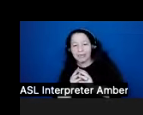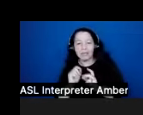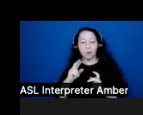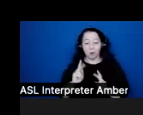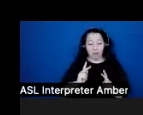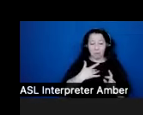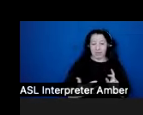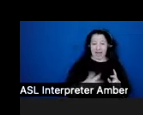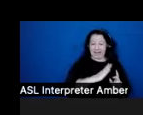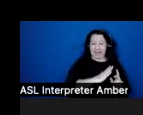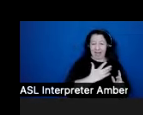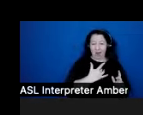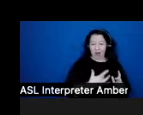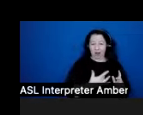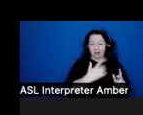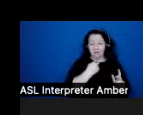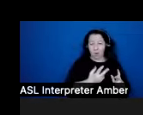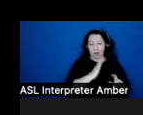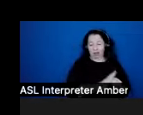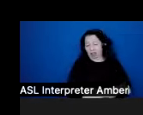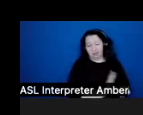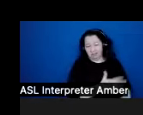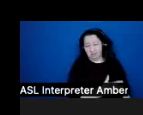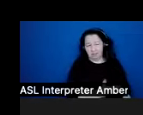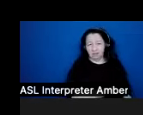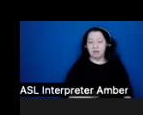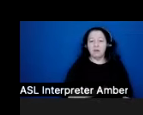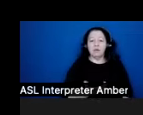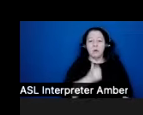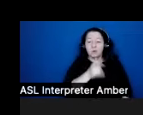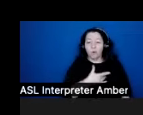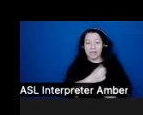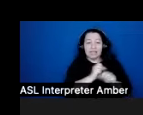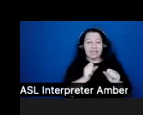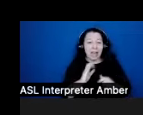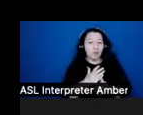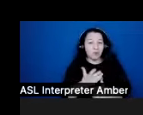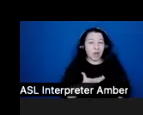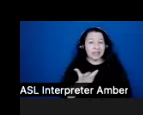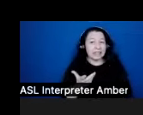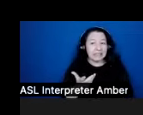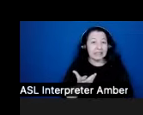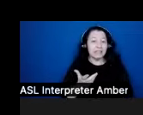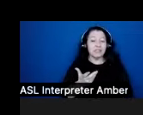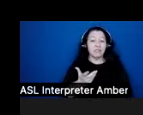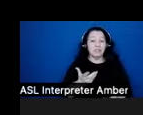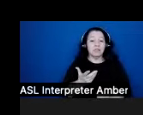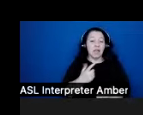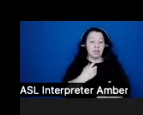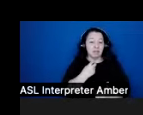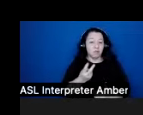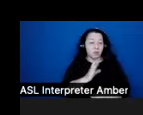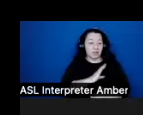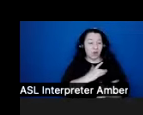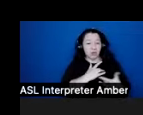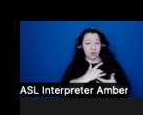previously ignored, or they don't feel safe in certain spaces to sort of voice their concerns